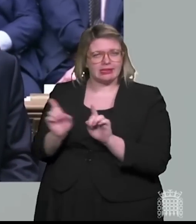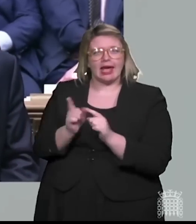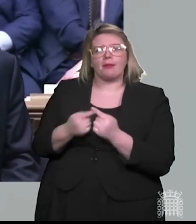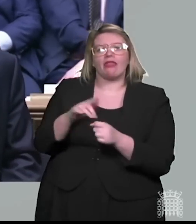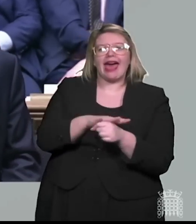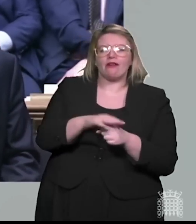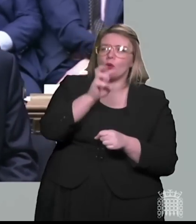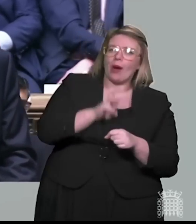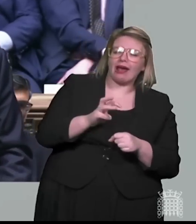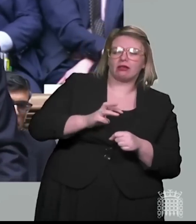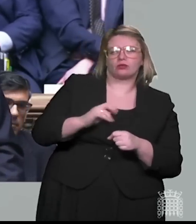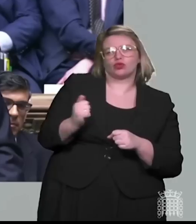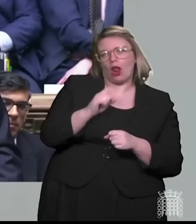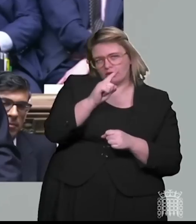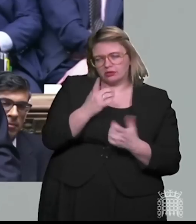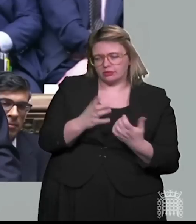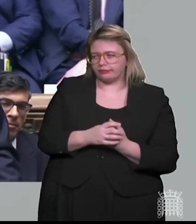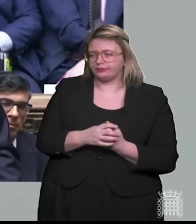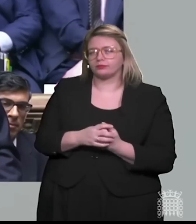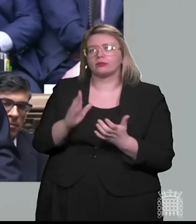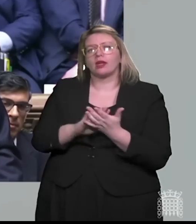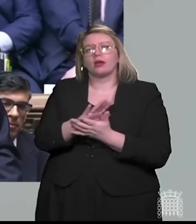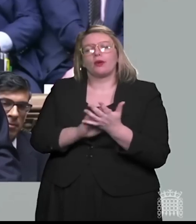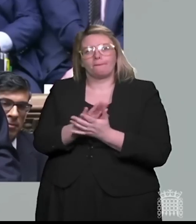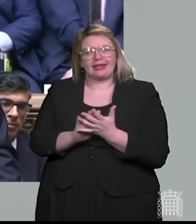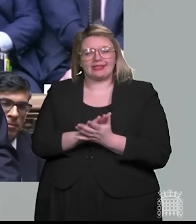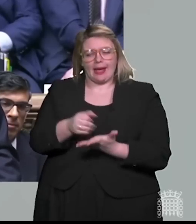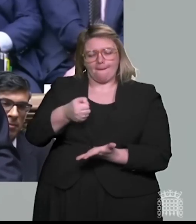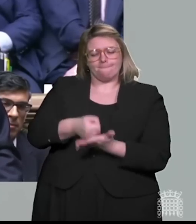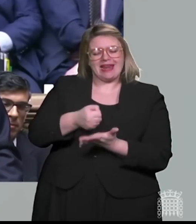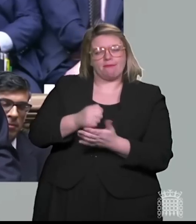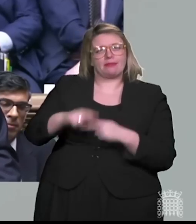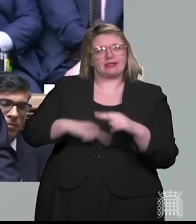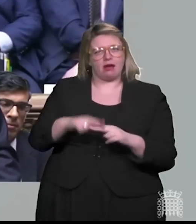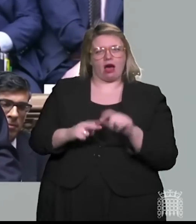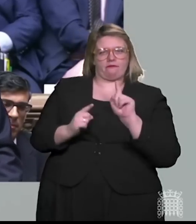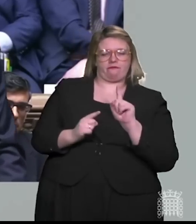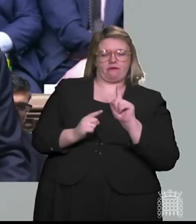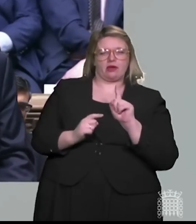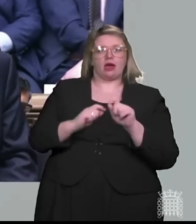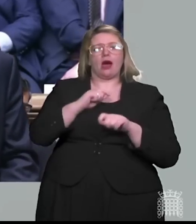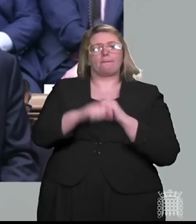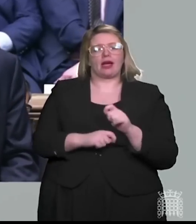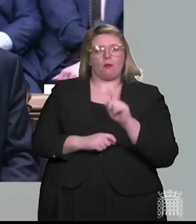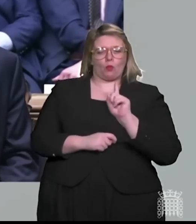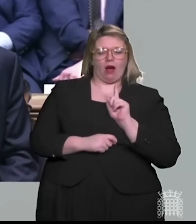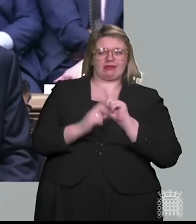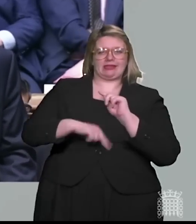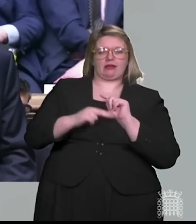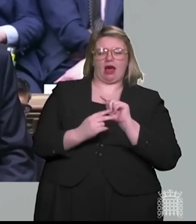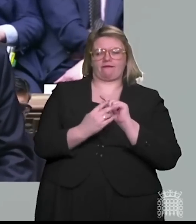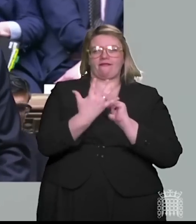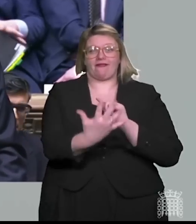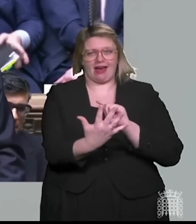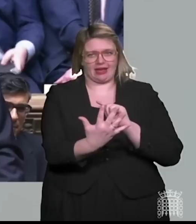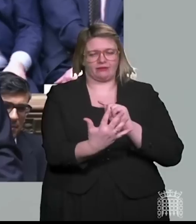the UK. So alongside that additional funding, we will change minimum staff-to-child ratios from 1:4 to 1:5 for